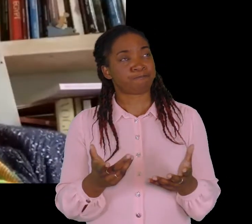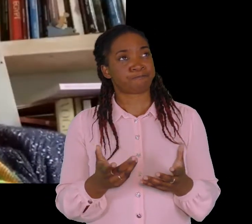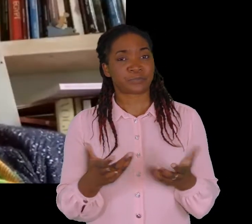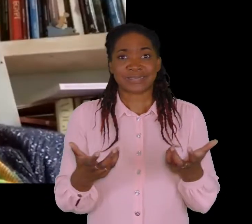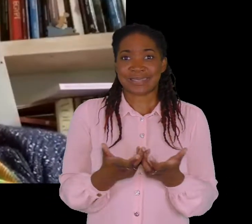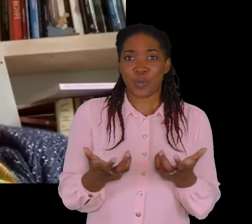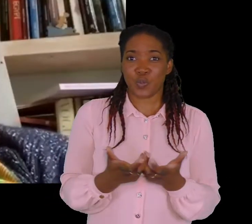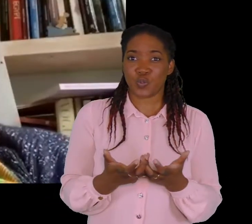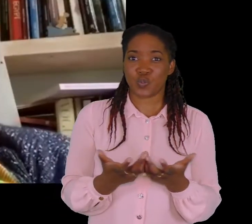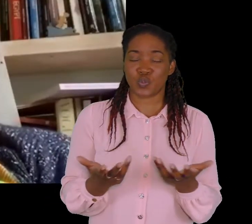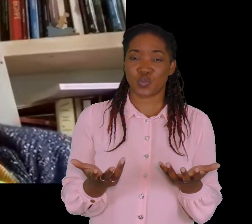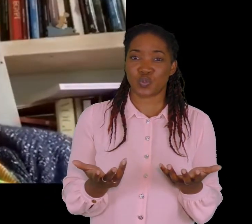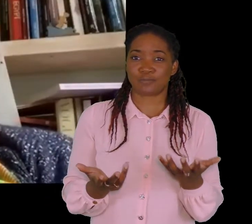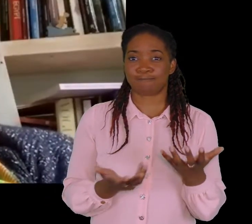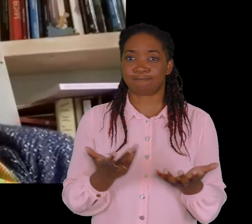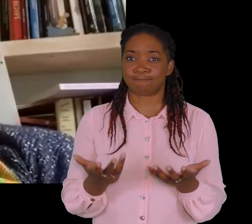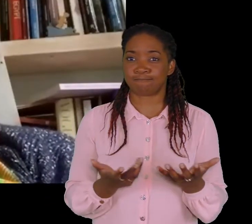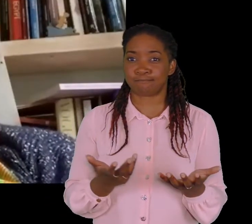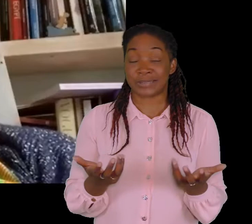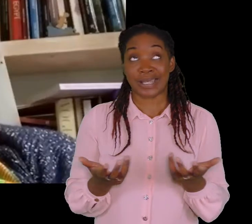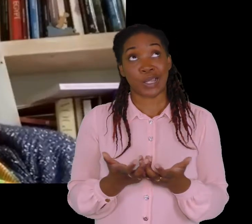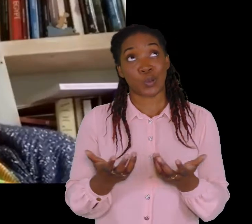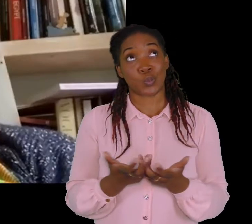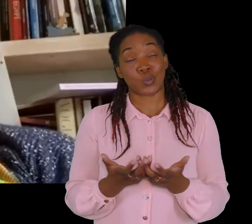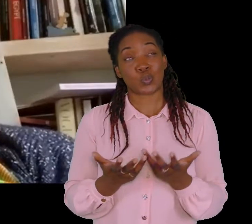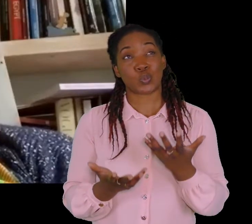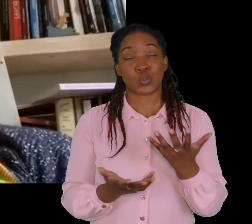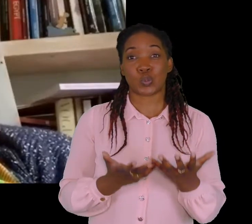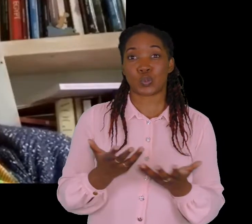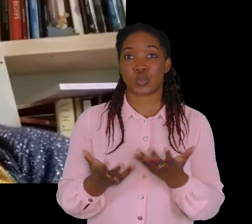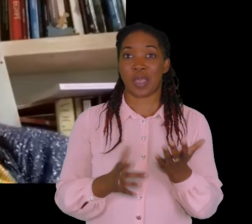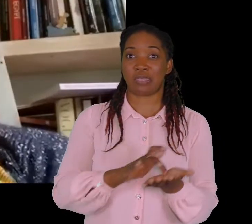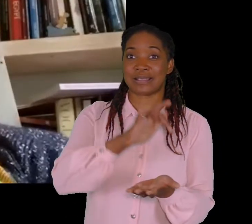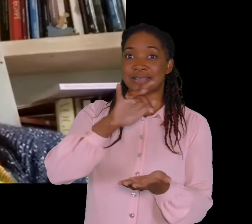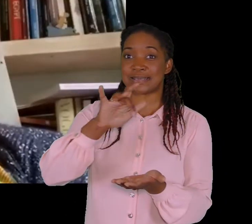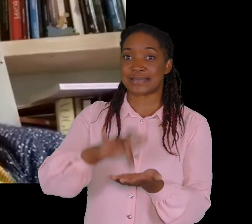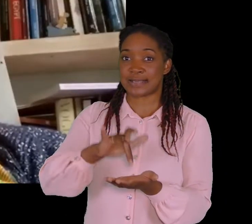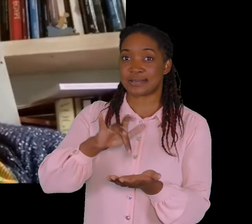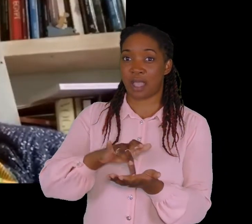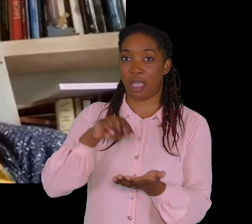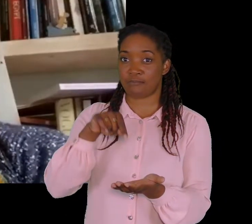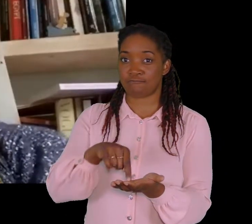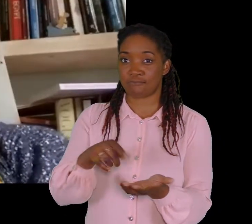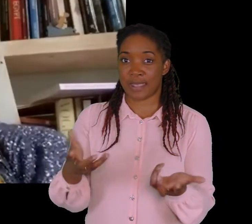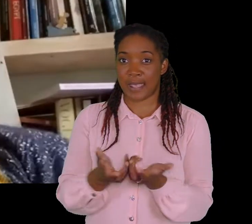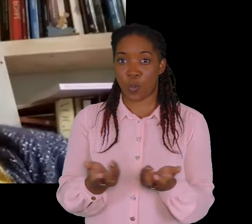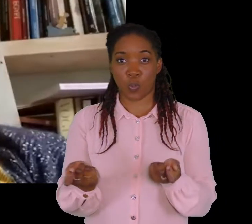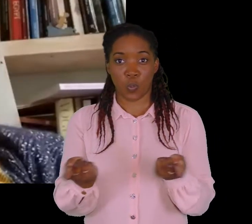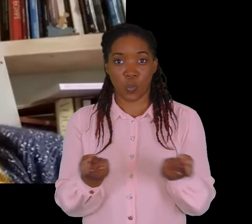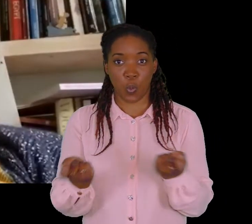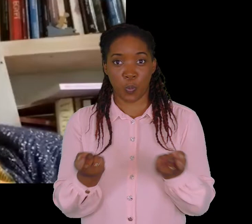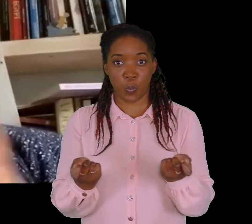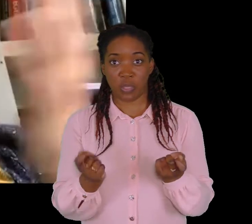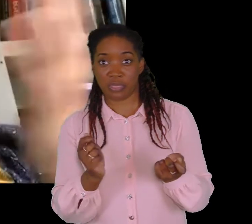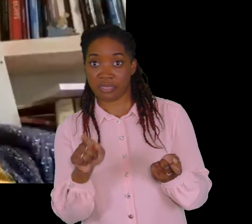that the center deals with what you produce. So it had no